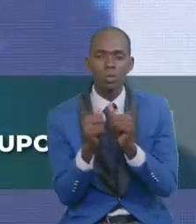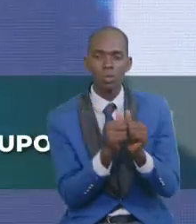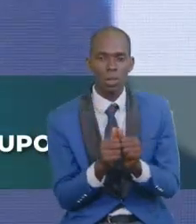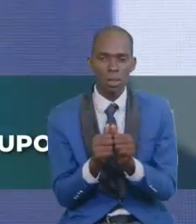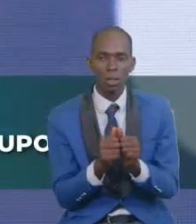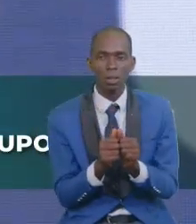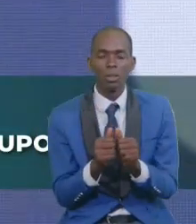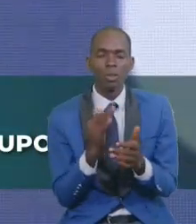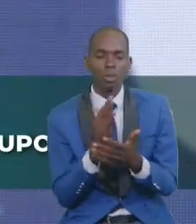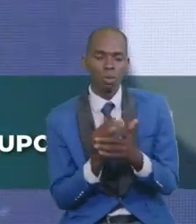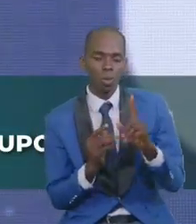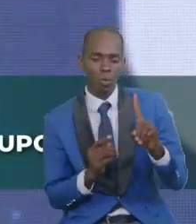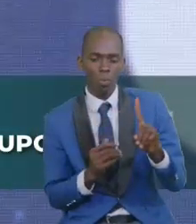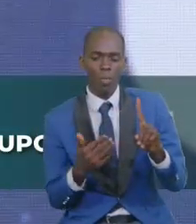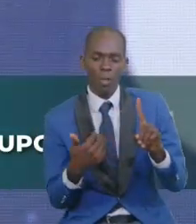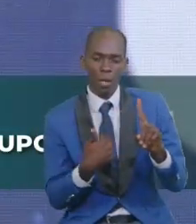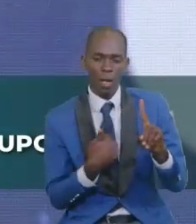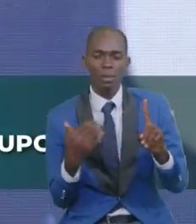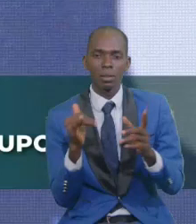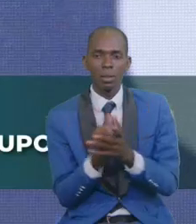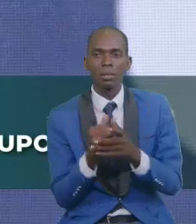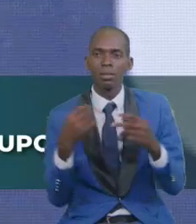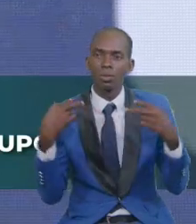Someone has that yoke.